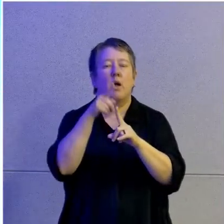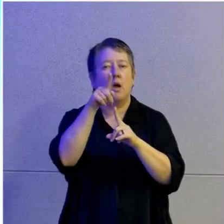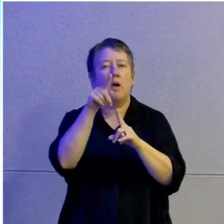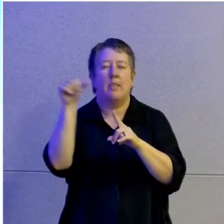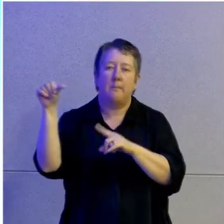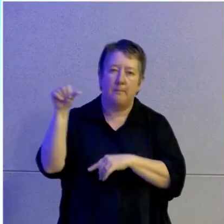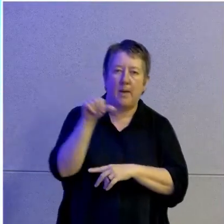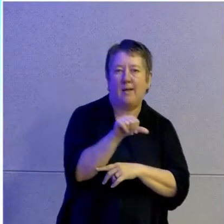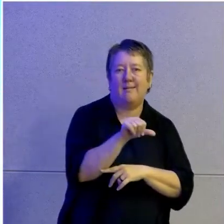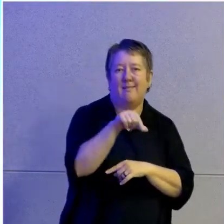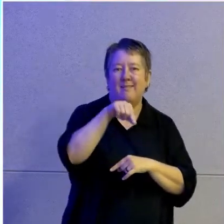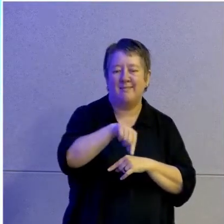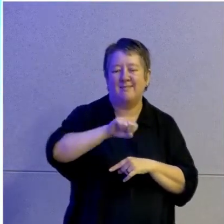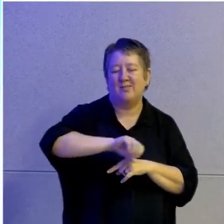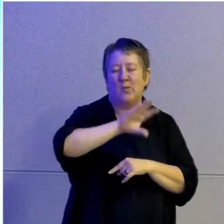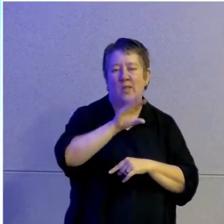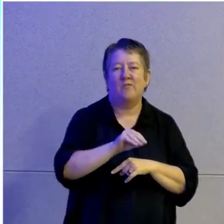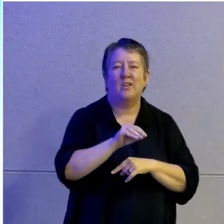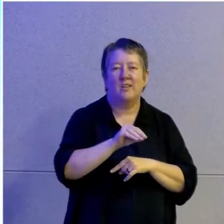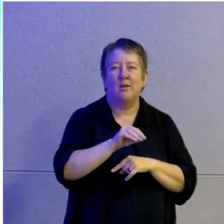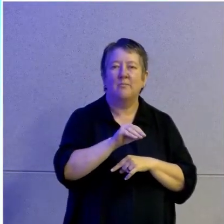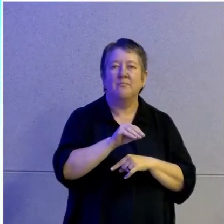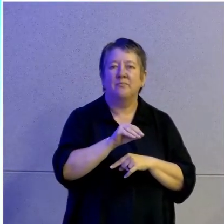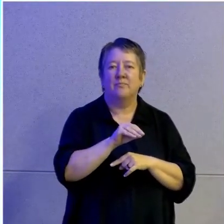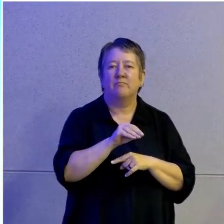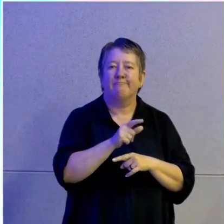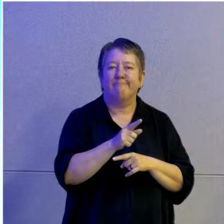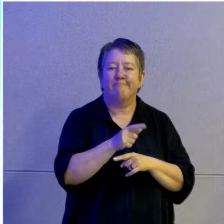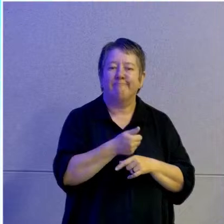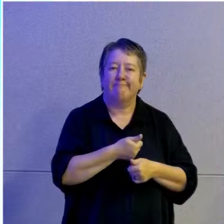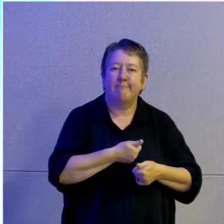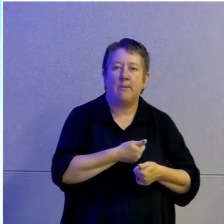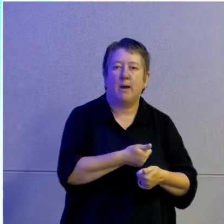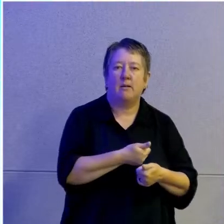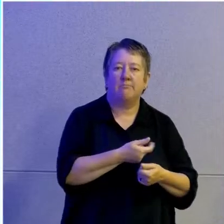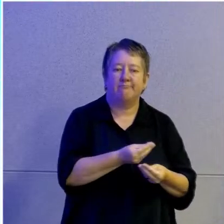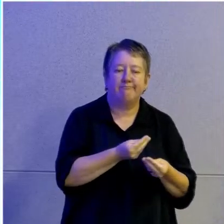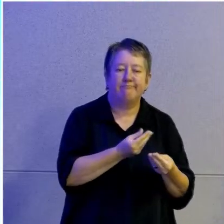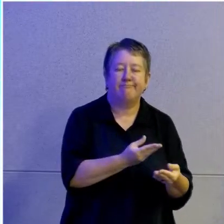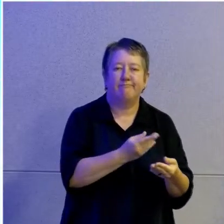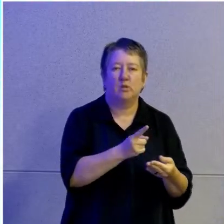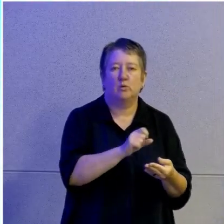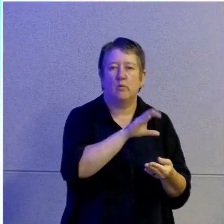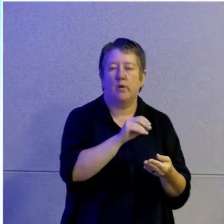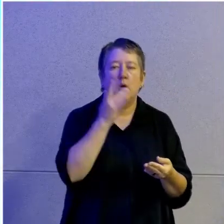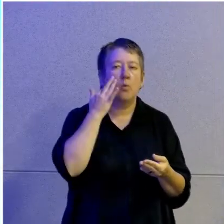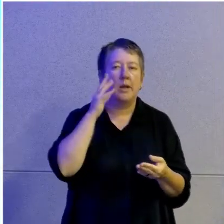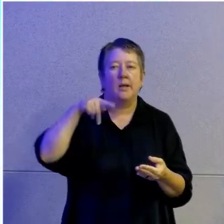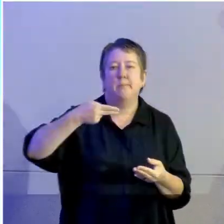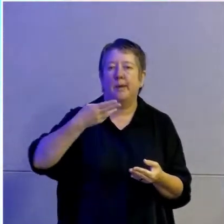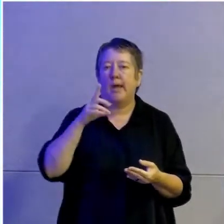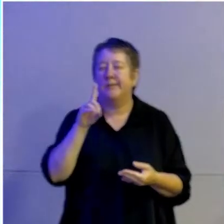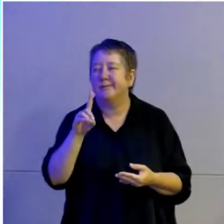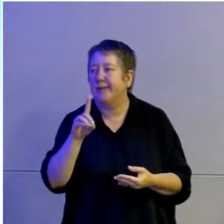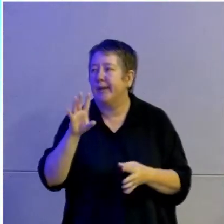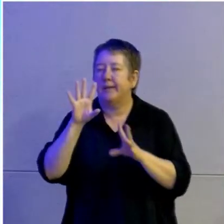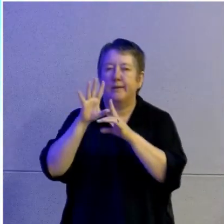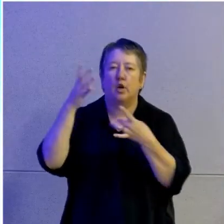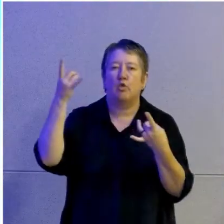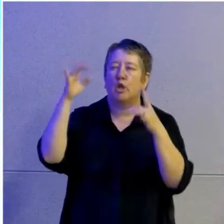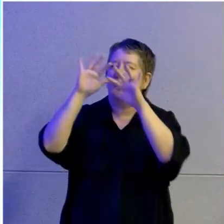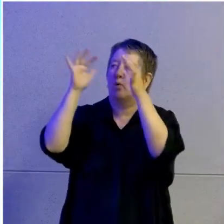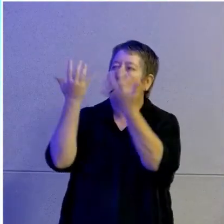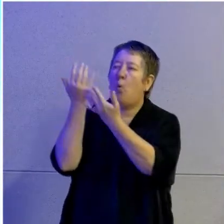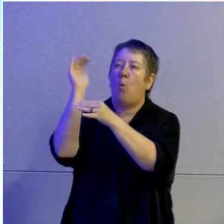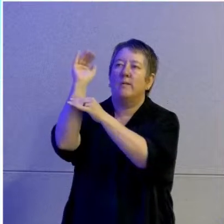plow back in South Africa, and we see them coming back to do that after they have obtained their PhD degrees globally,